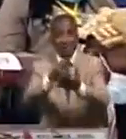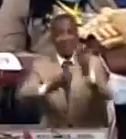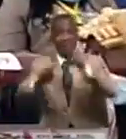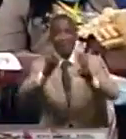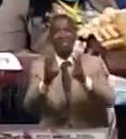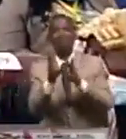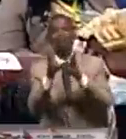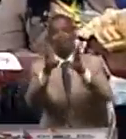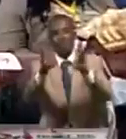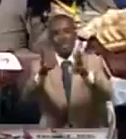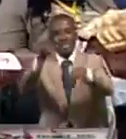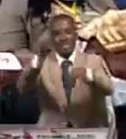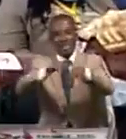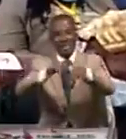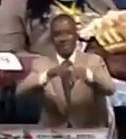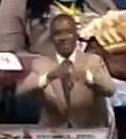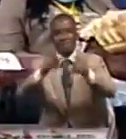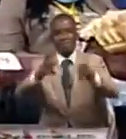the case management stage,